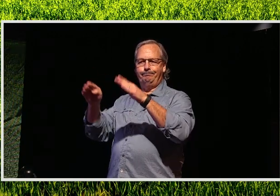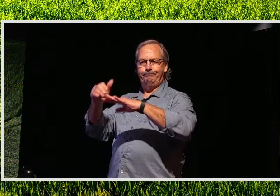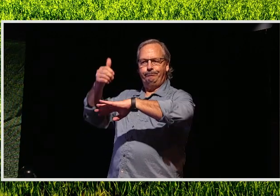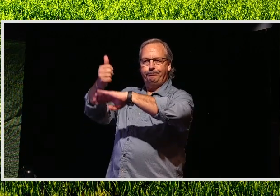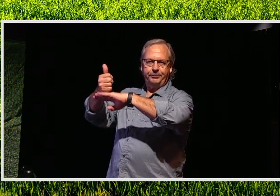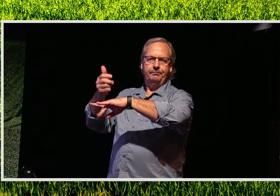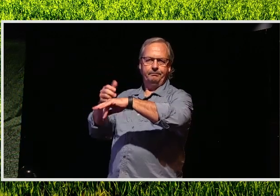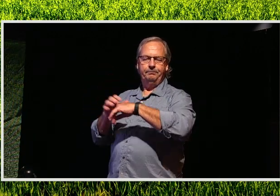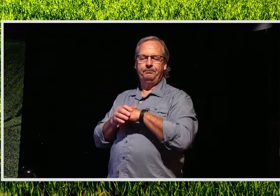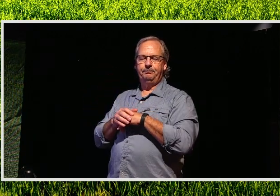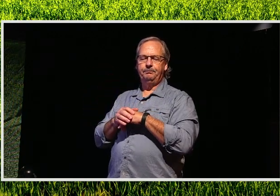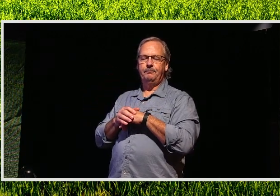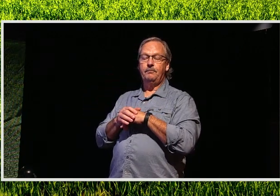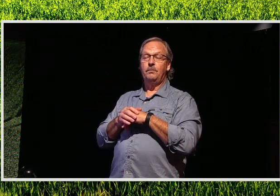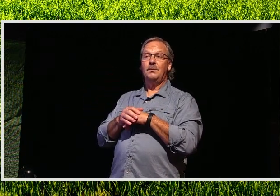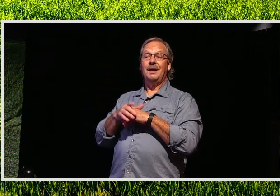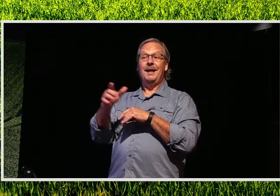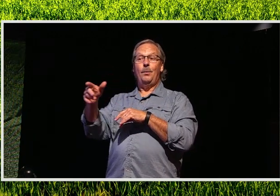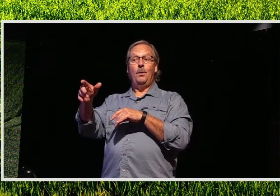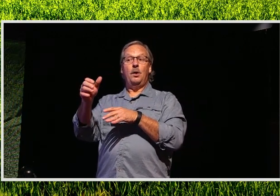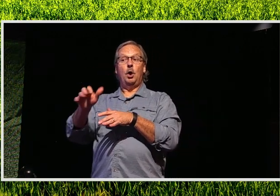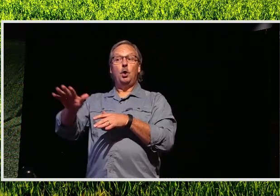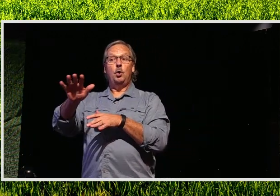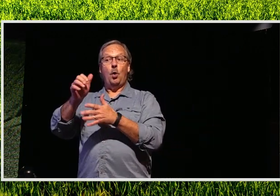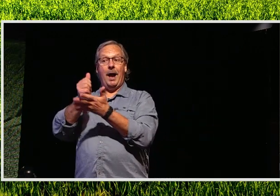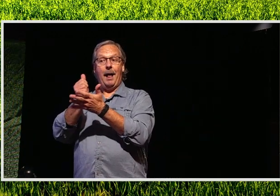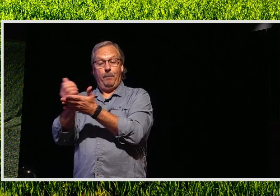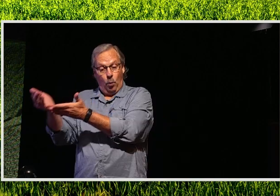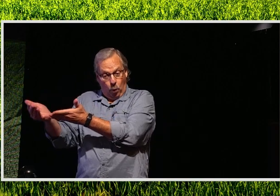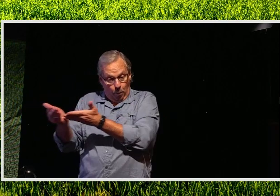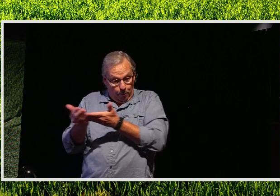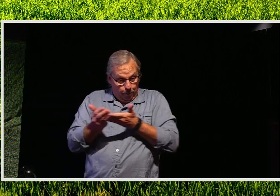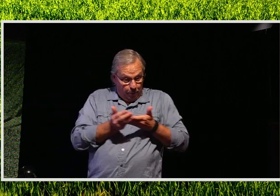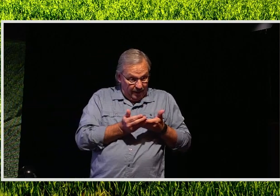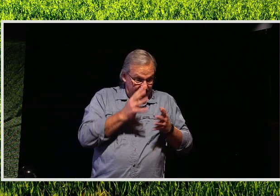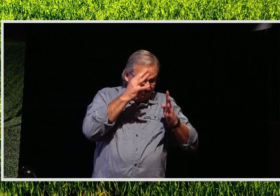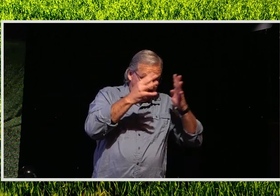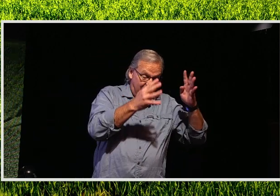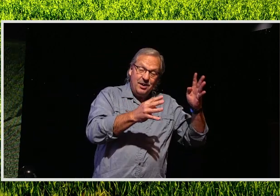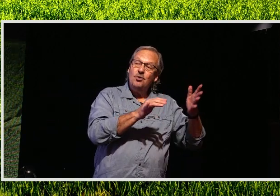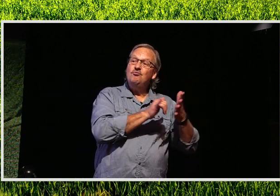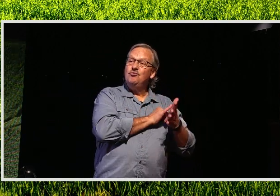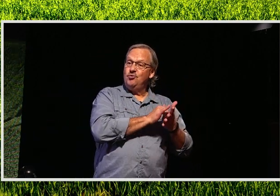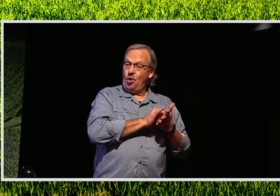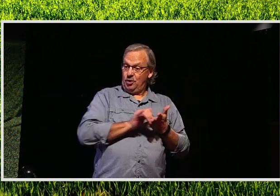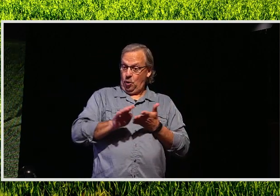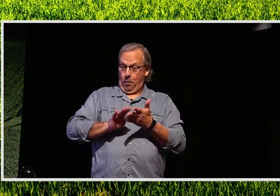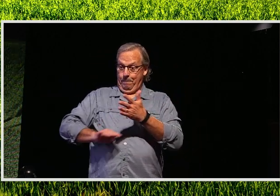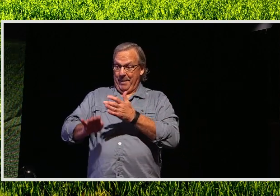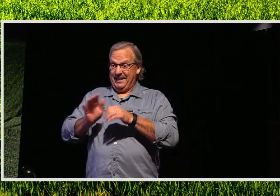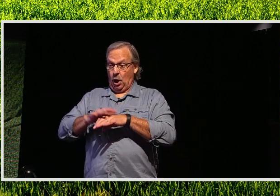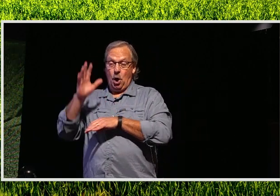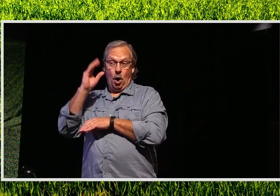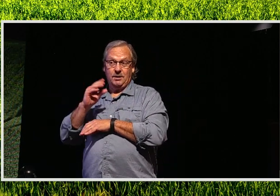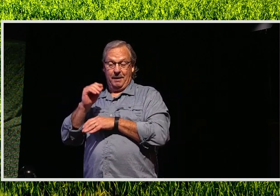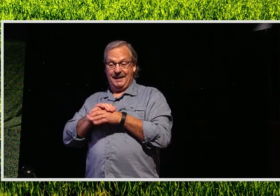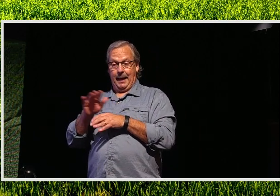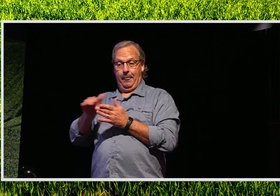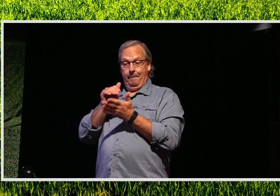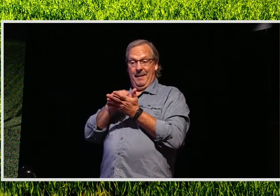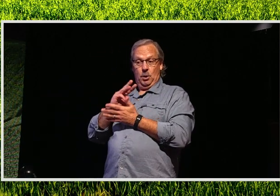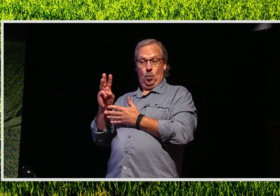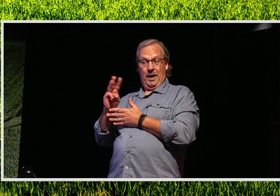And with your help, we'll bring this innovation to New York. Because based on our experience in the Midwest and